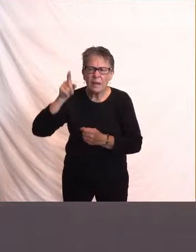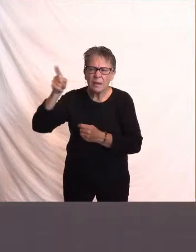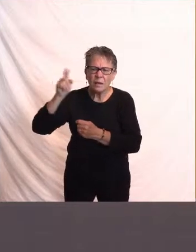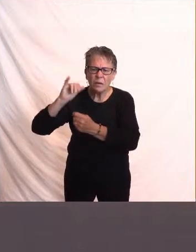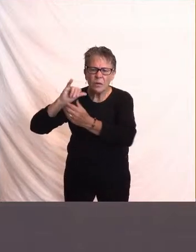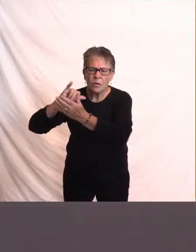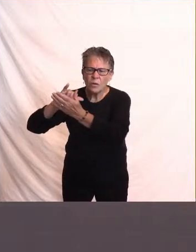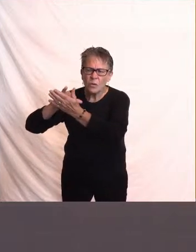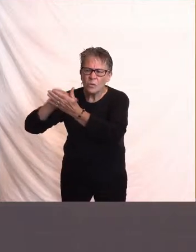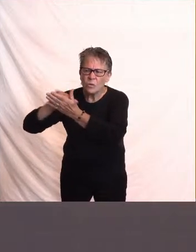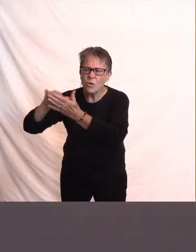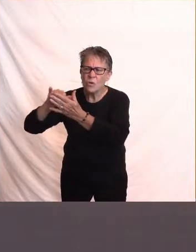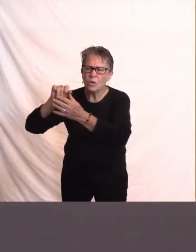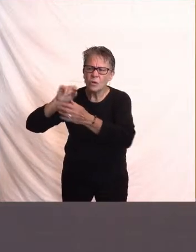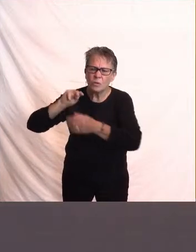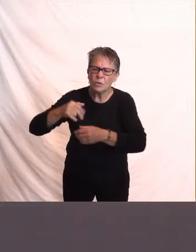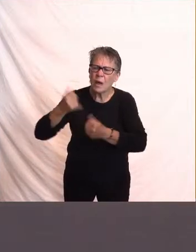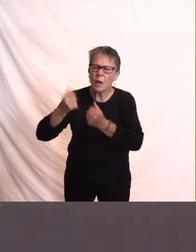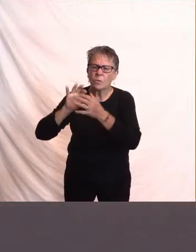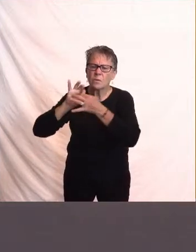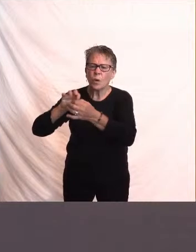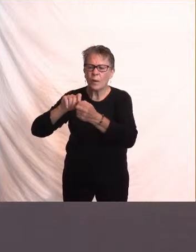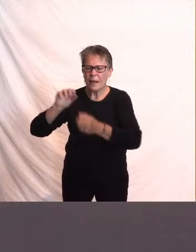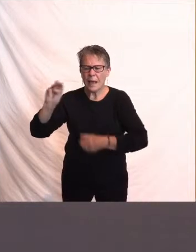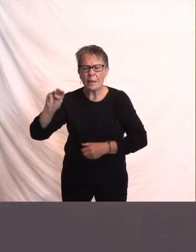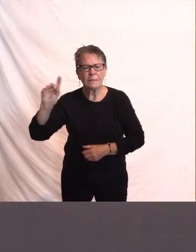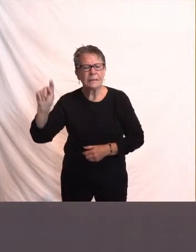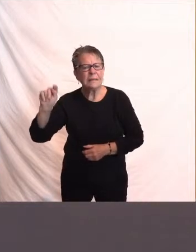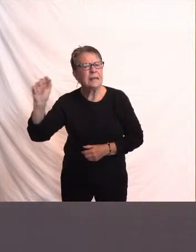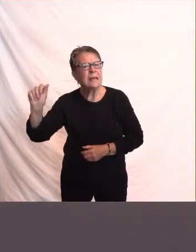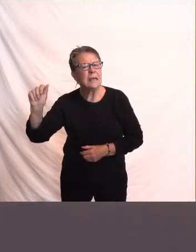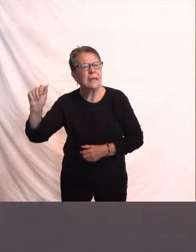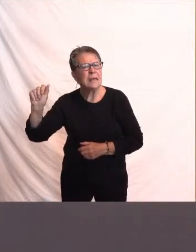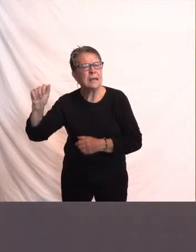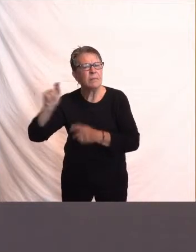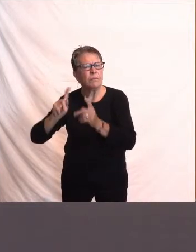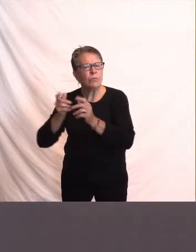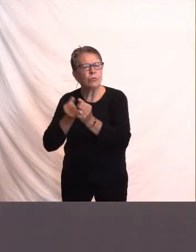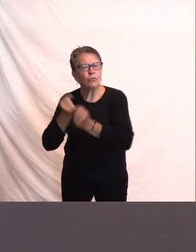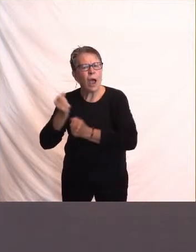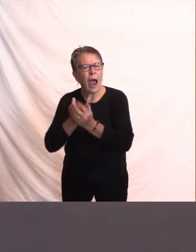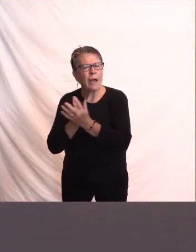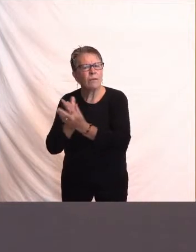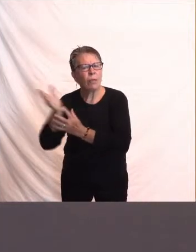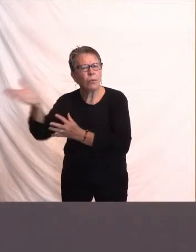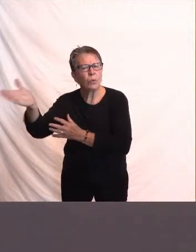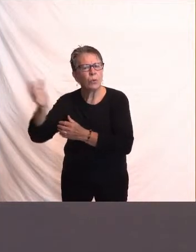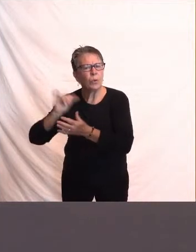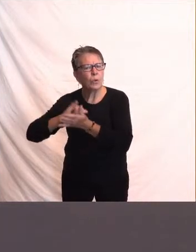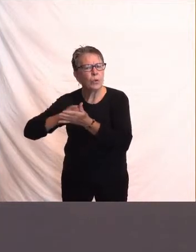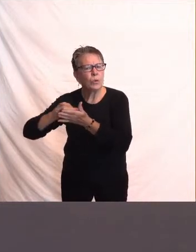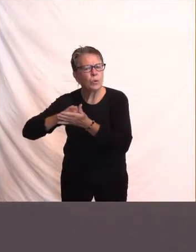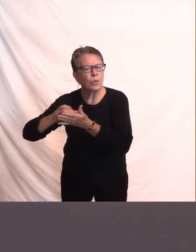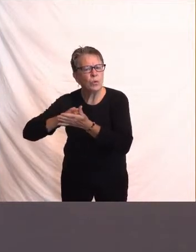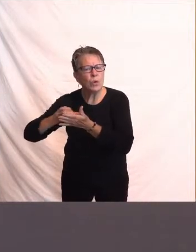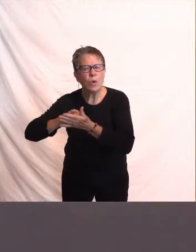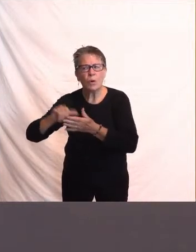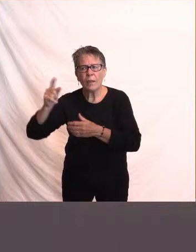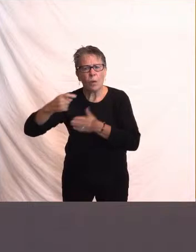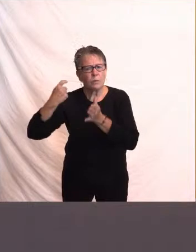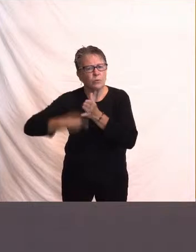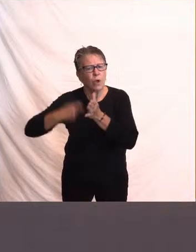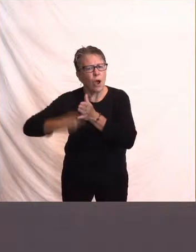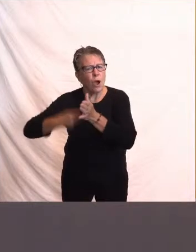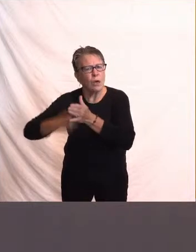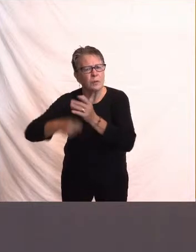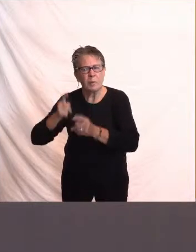decides about congestion pricing. But I know that we have representatives from Jersey, obviously, in